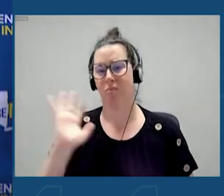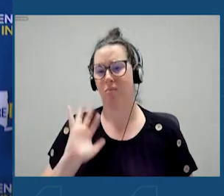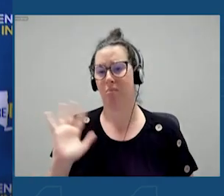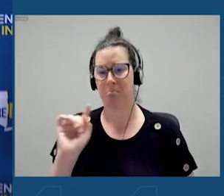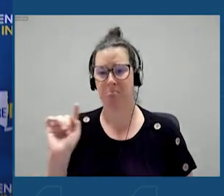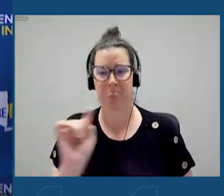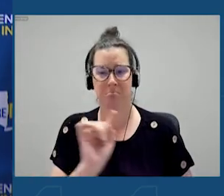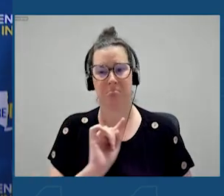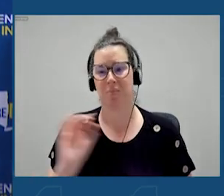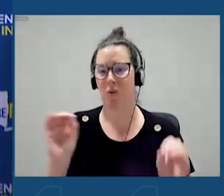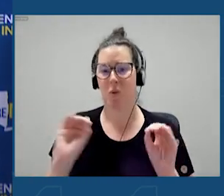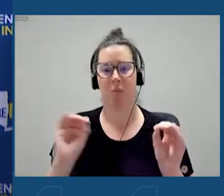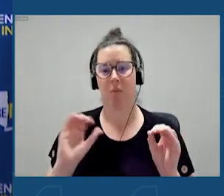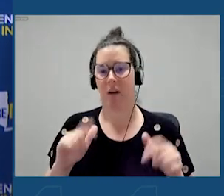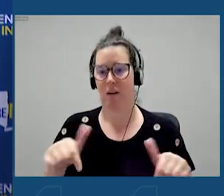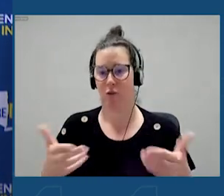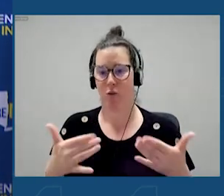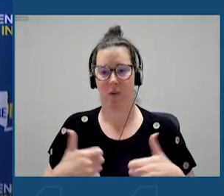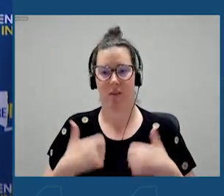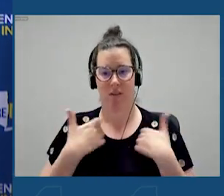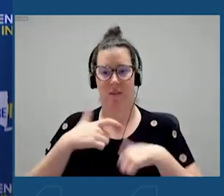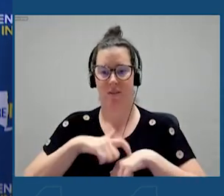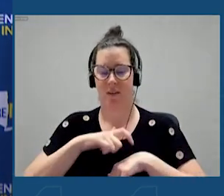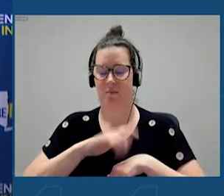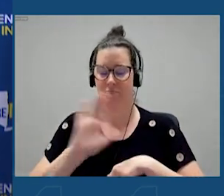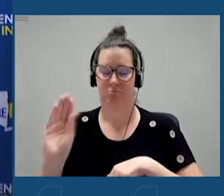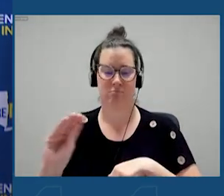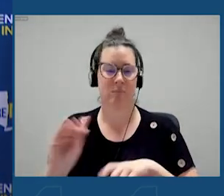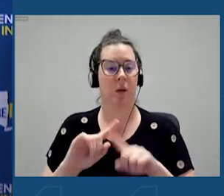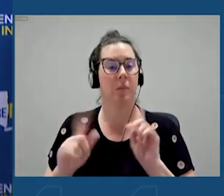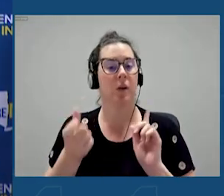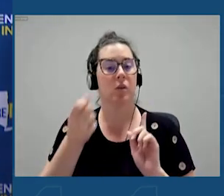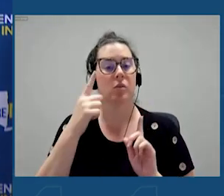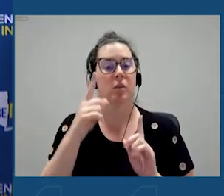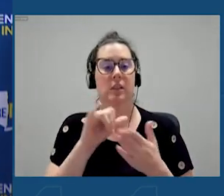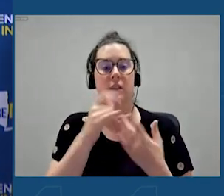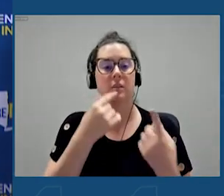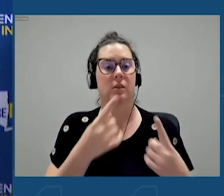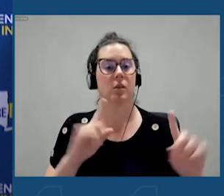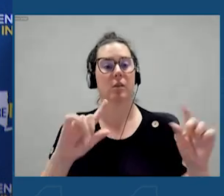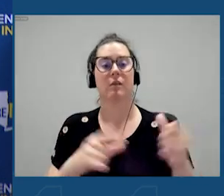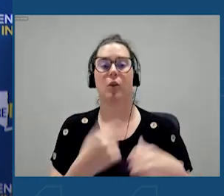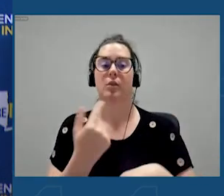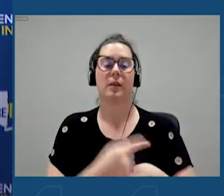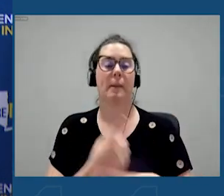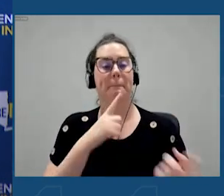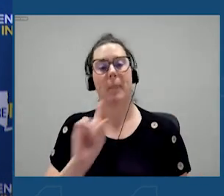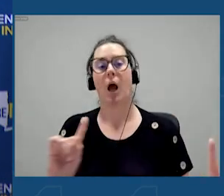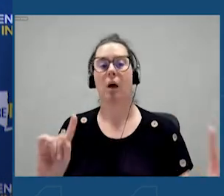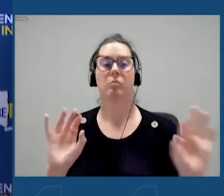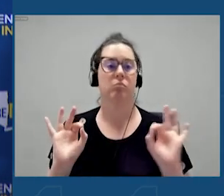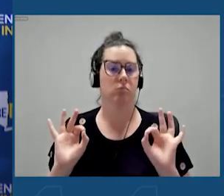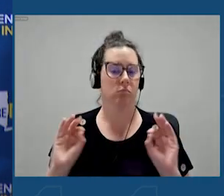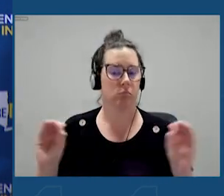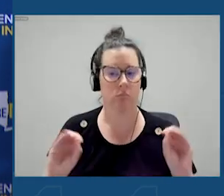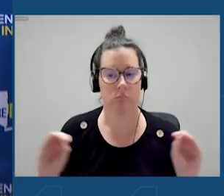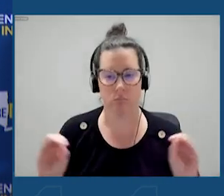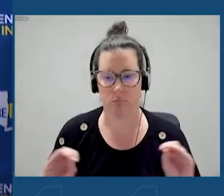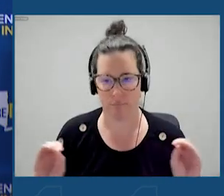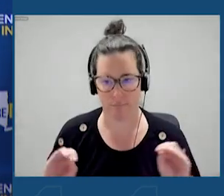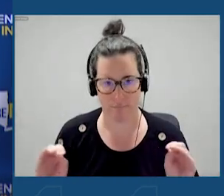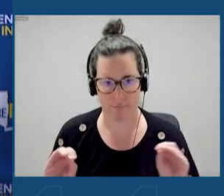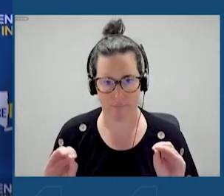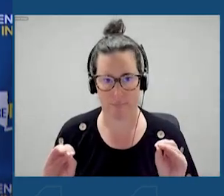even alive at the time. You know what? It didn't just work great the first day. It's not like everybody in